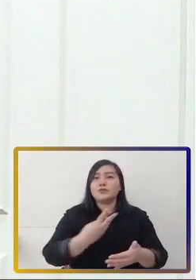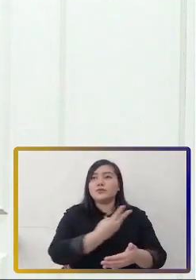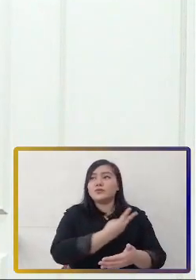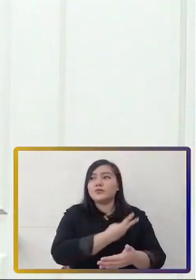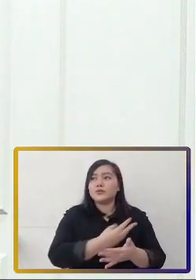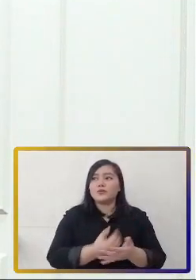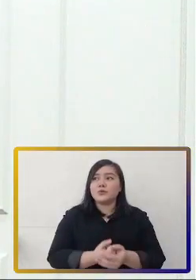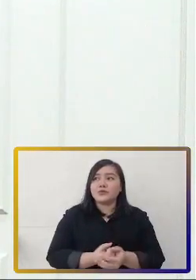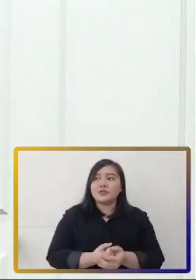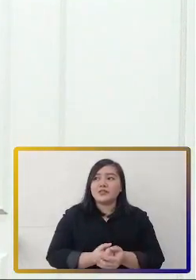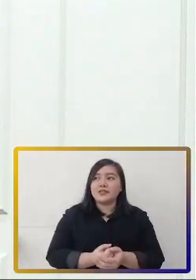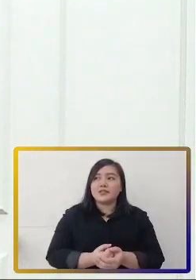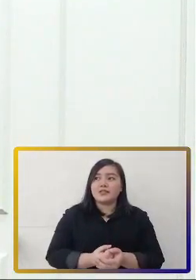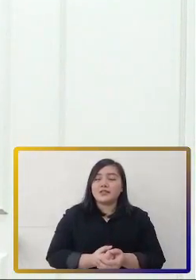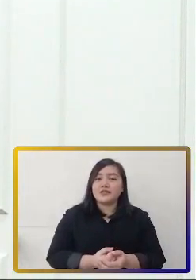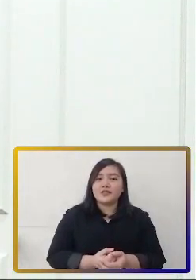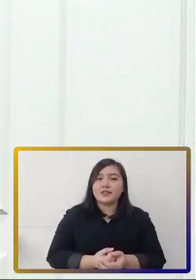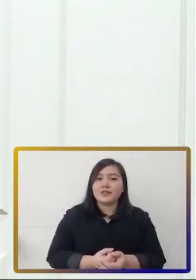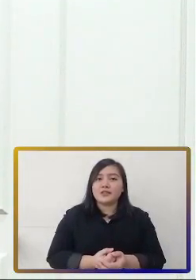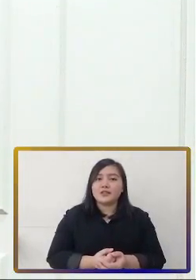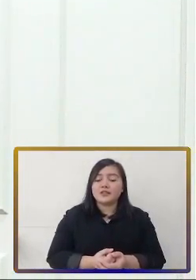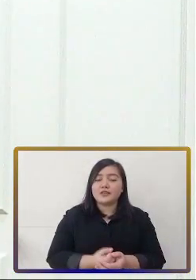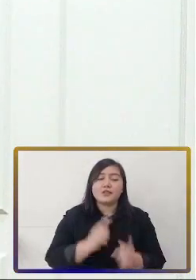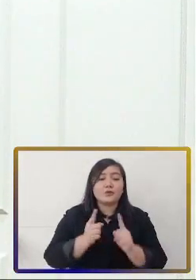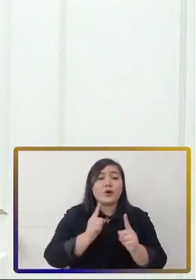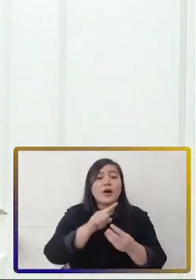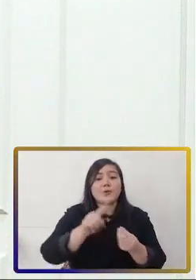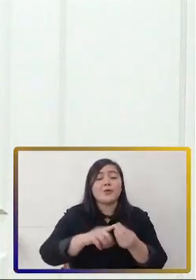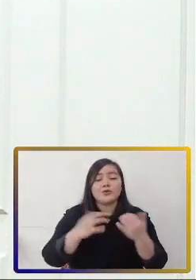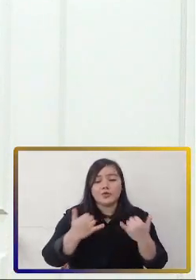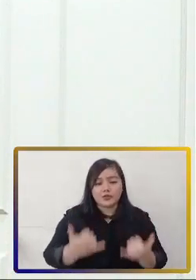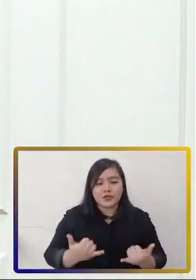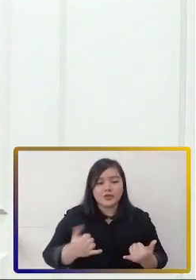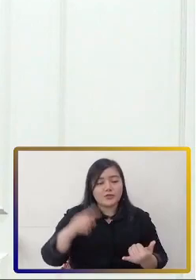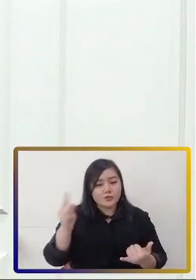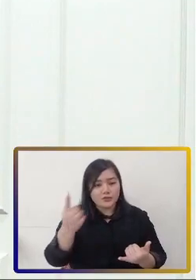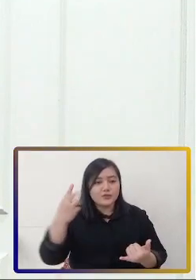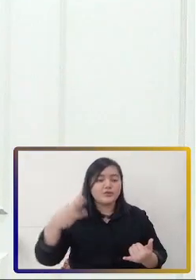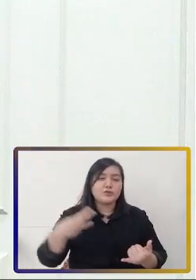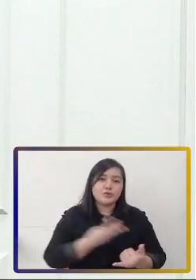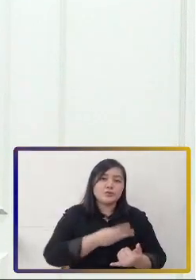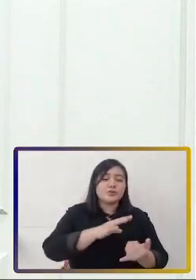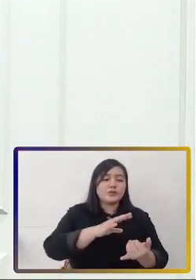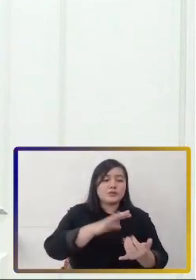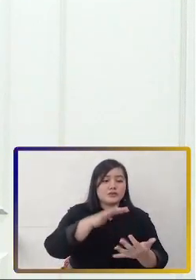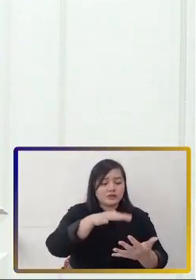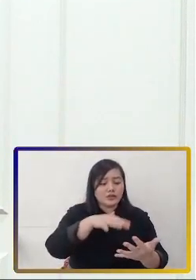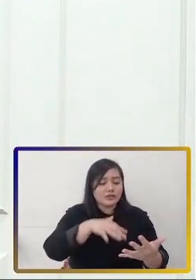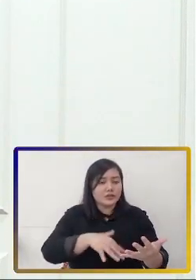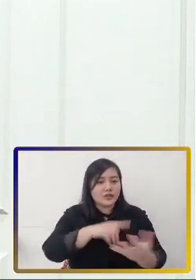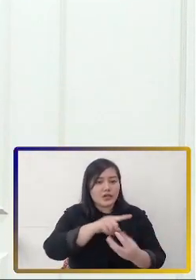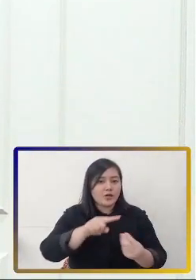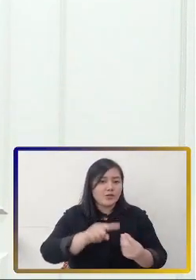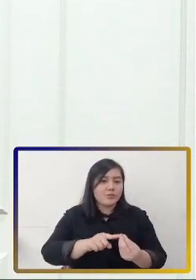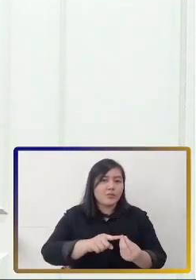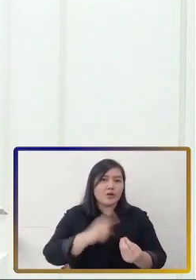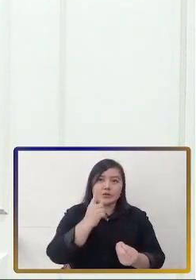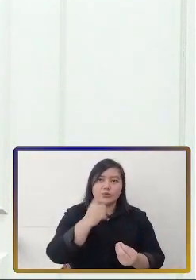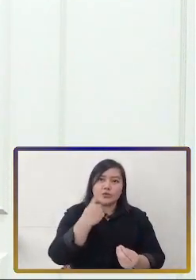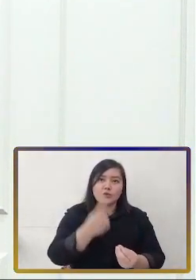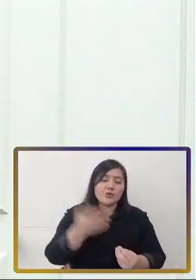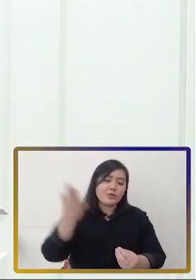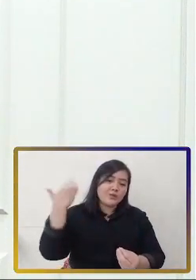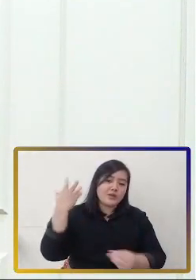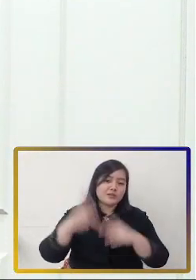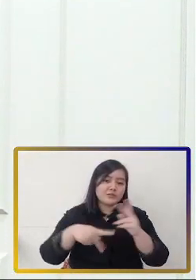bawat century, makikita natin kung sino yung mga personalities na nagpatuloy ng iniwan ng